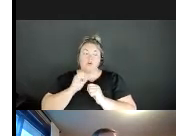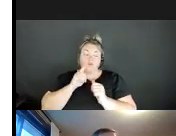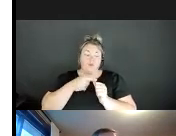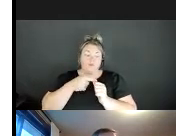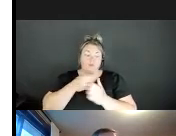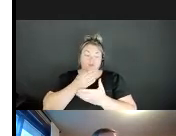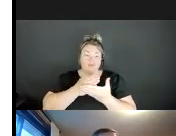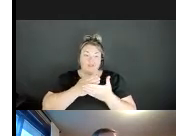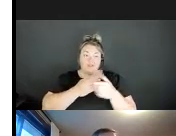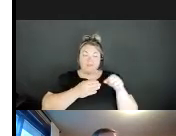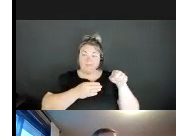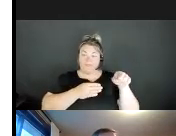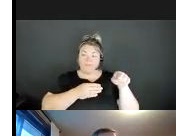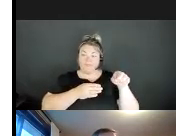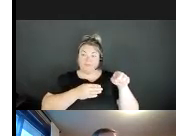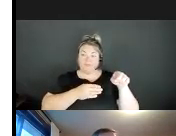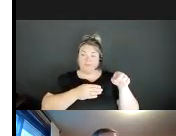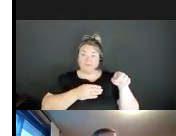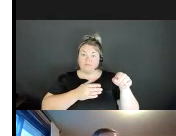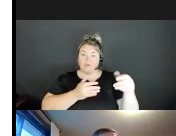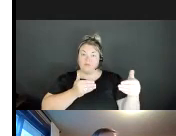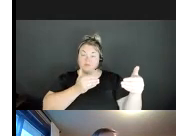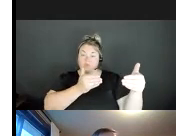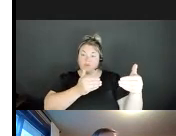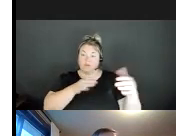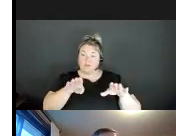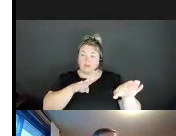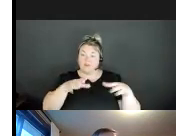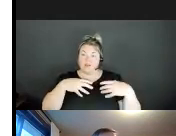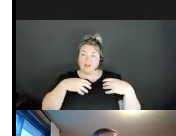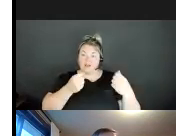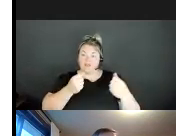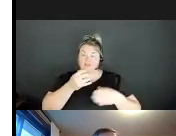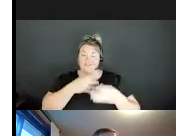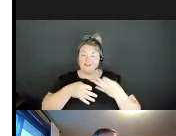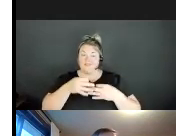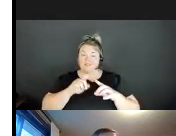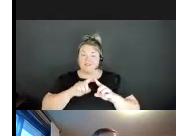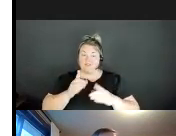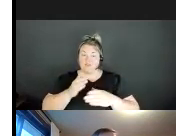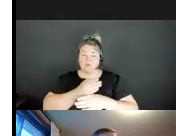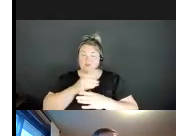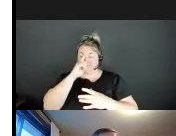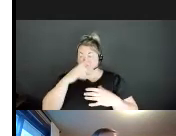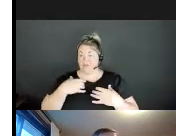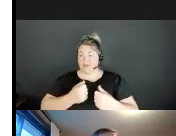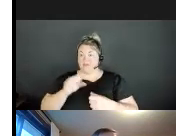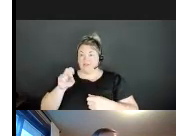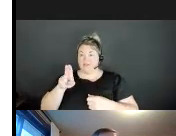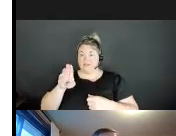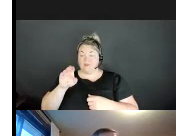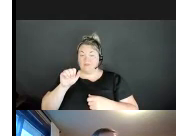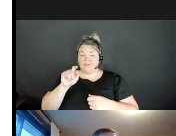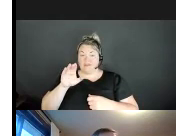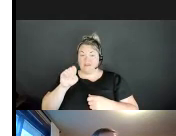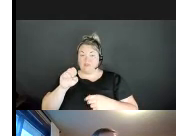step towards moving towards behavioral health instead of that difference between mental health and substance use, we're going